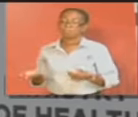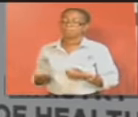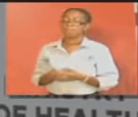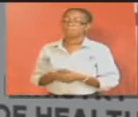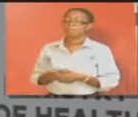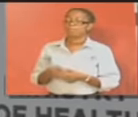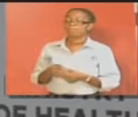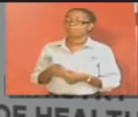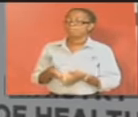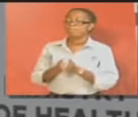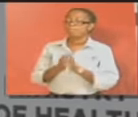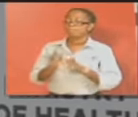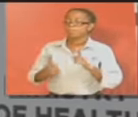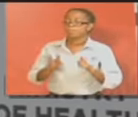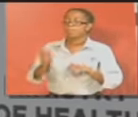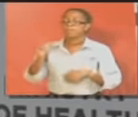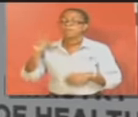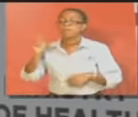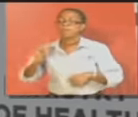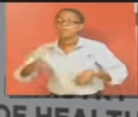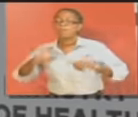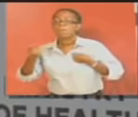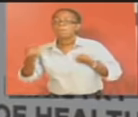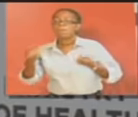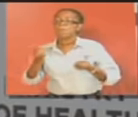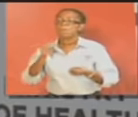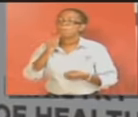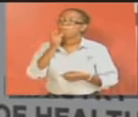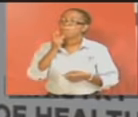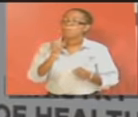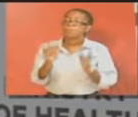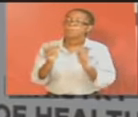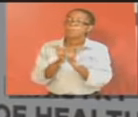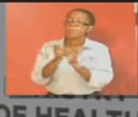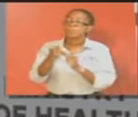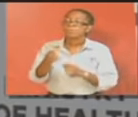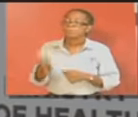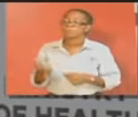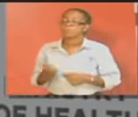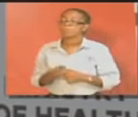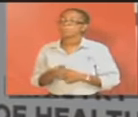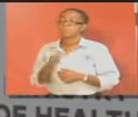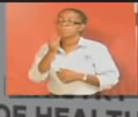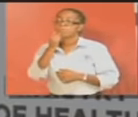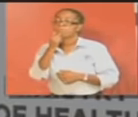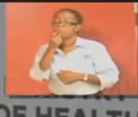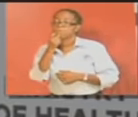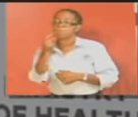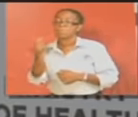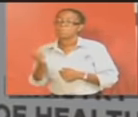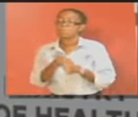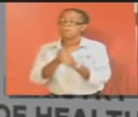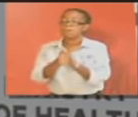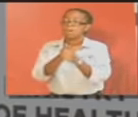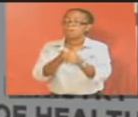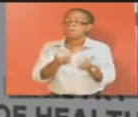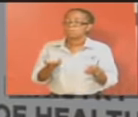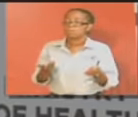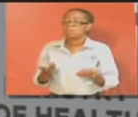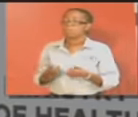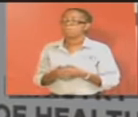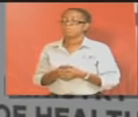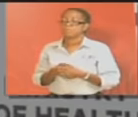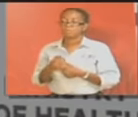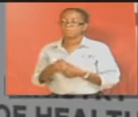been and who you've been in contact with and who's been in contact with you. So it is really sort of an